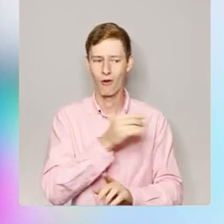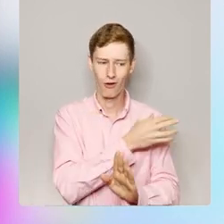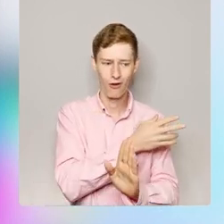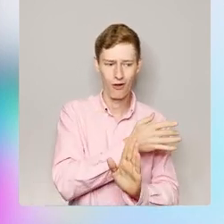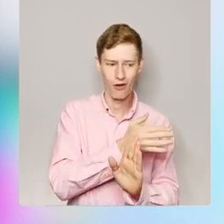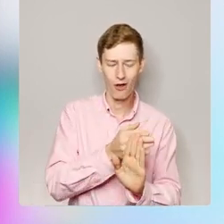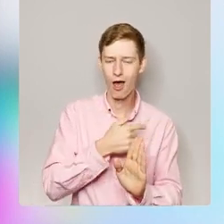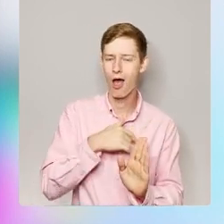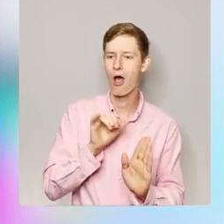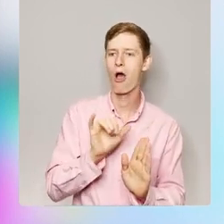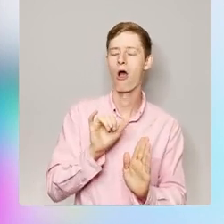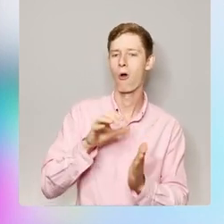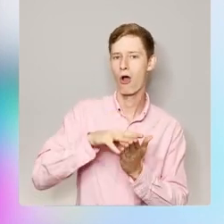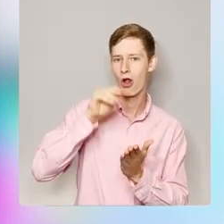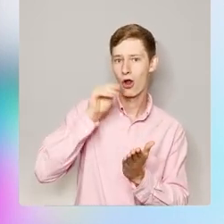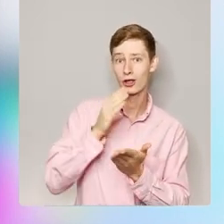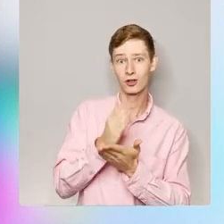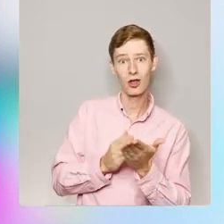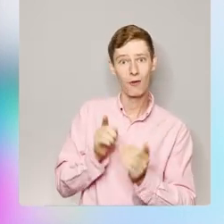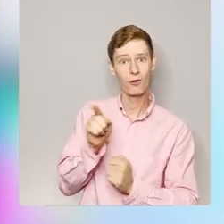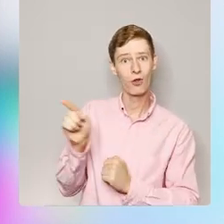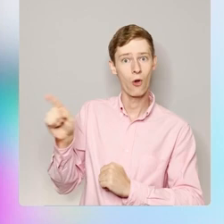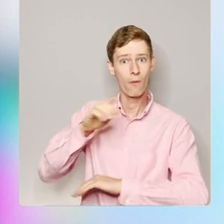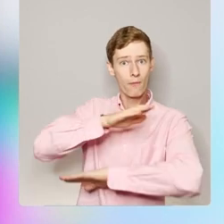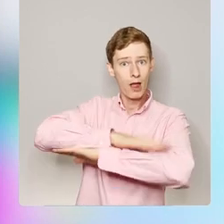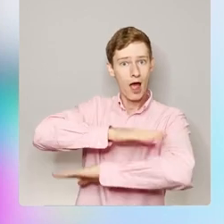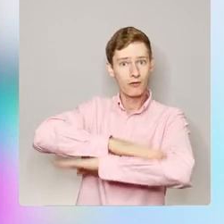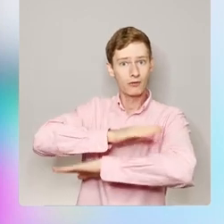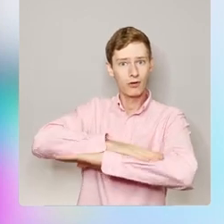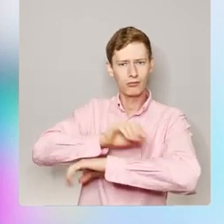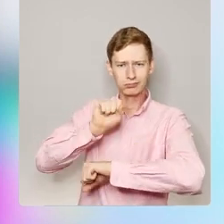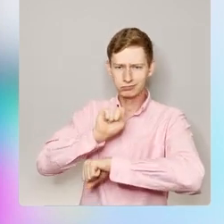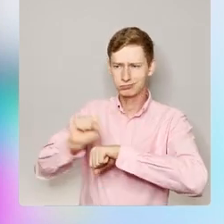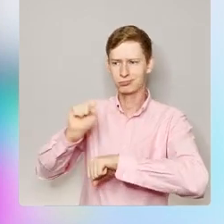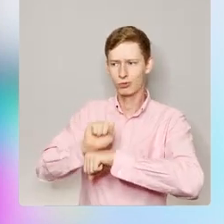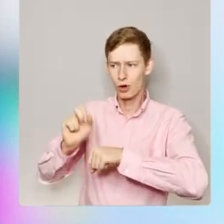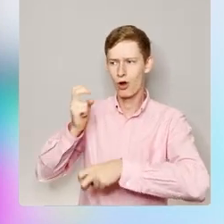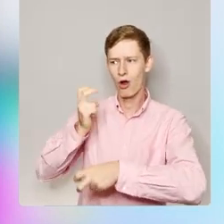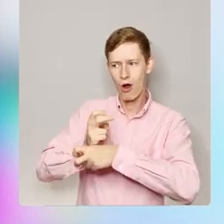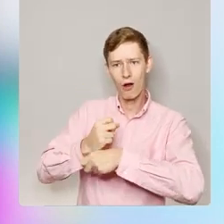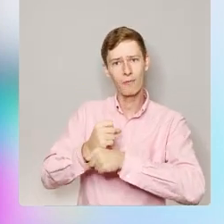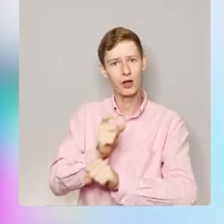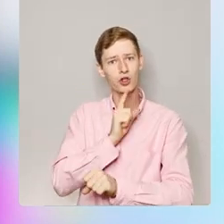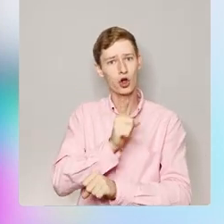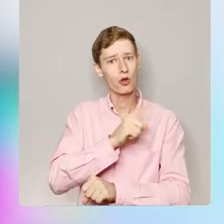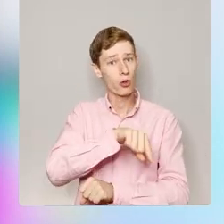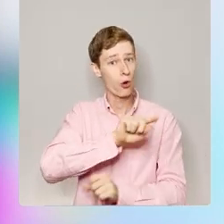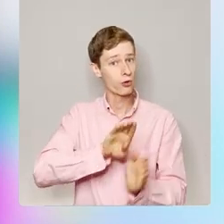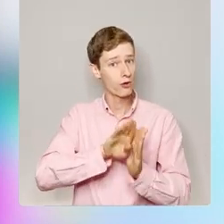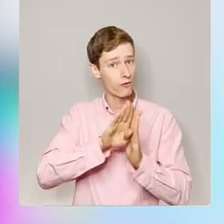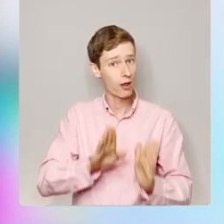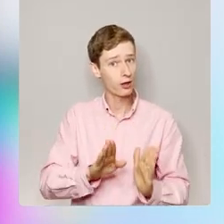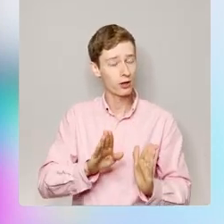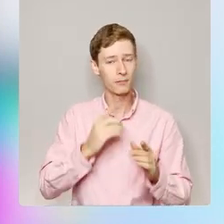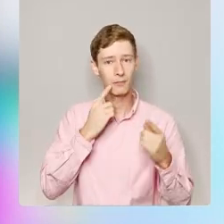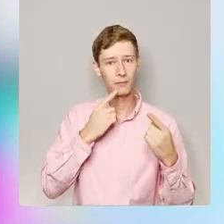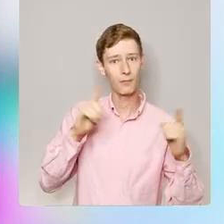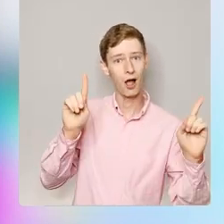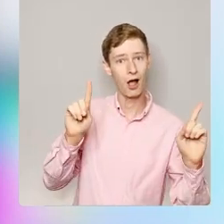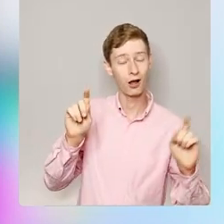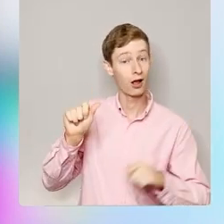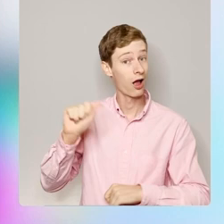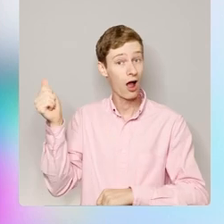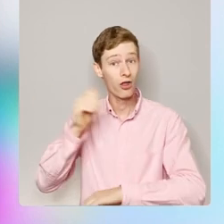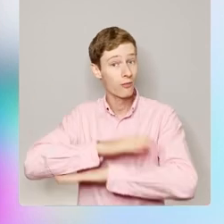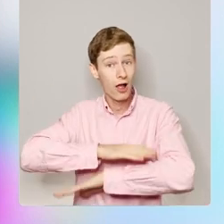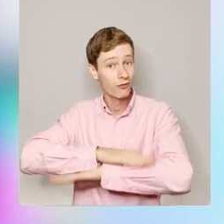platforms that, you know, go to really great lengths to ensure that their success of their developers. And then there are other platforms that don't